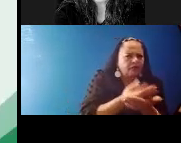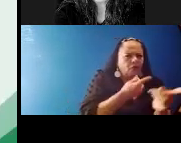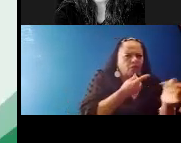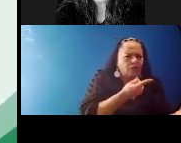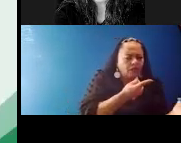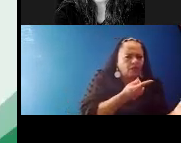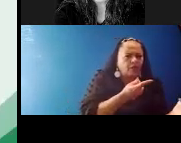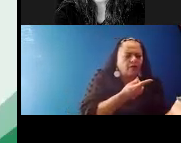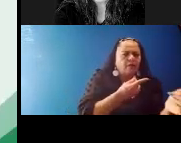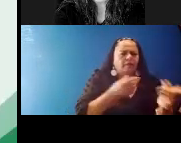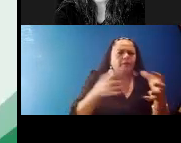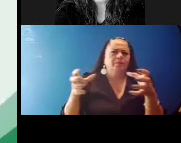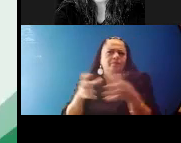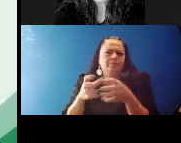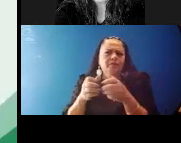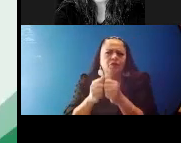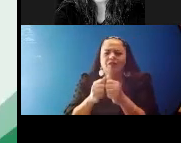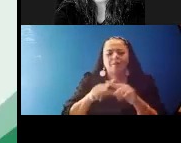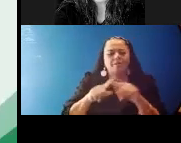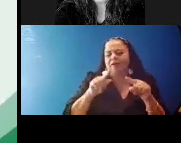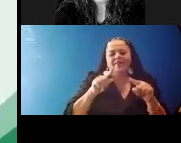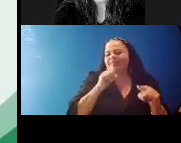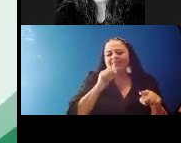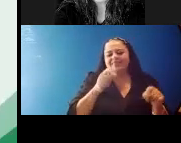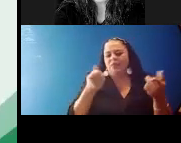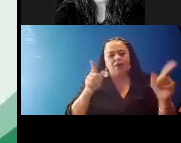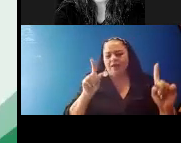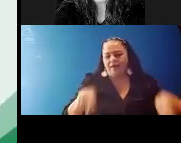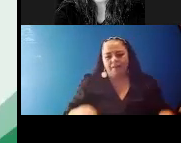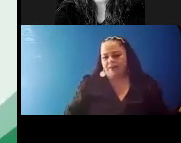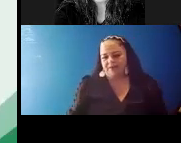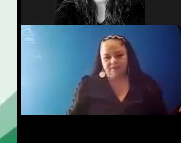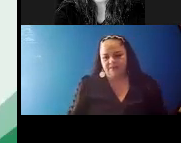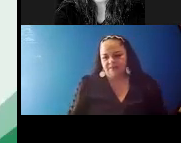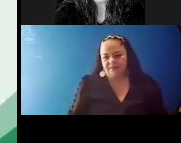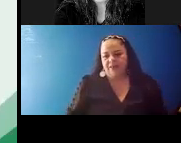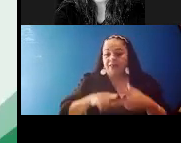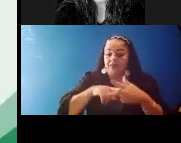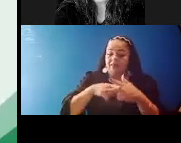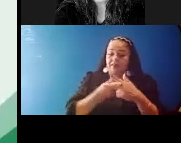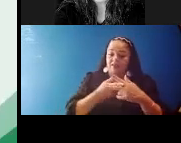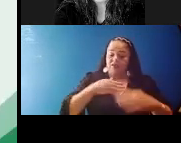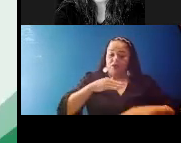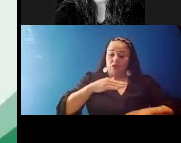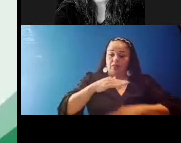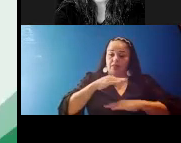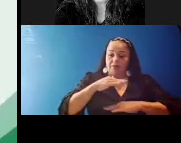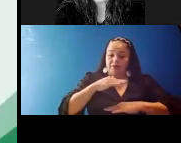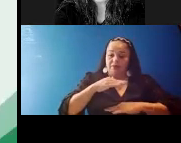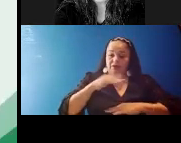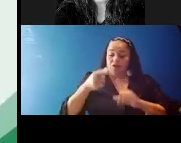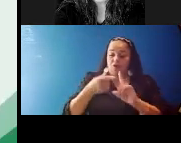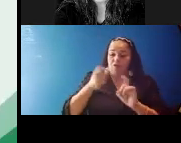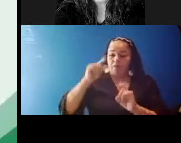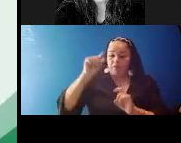them together, right? But often that's not what happens, right? And so just understanding the initial limitations of government that we have to